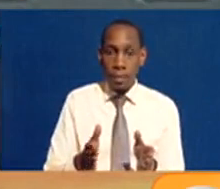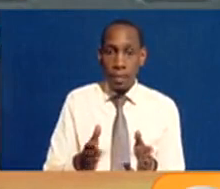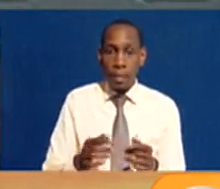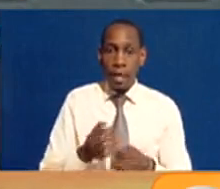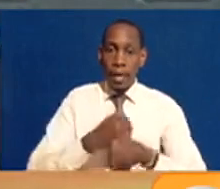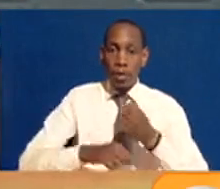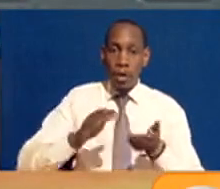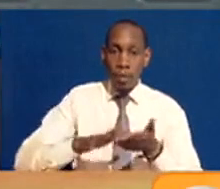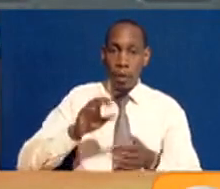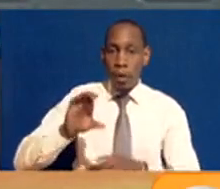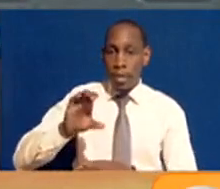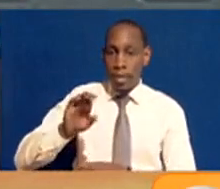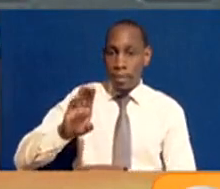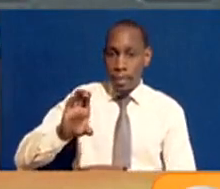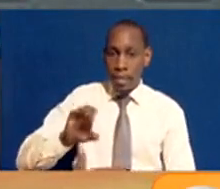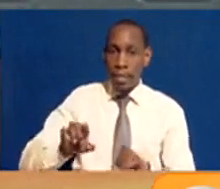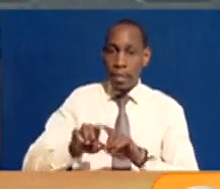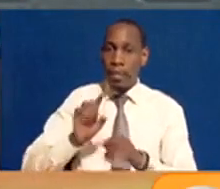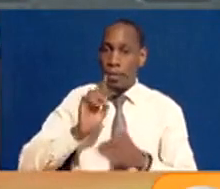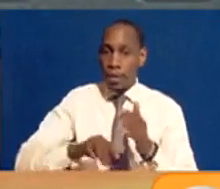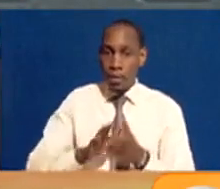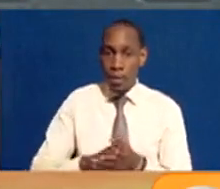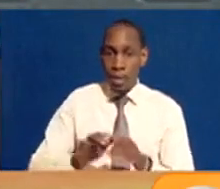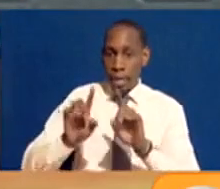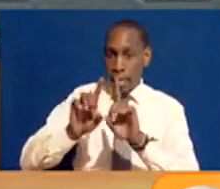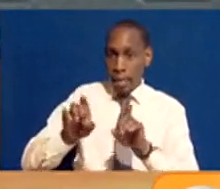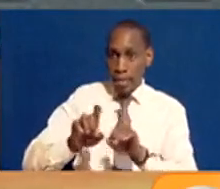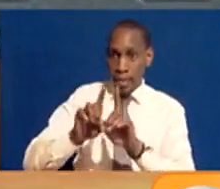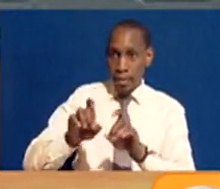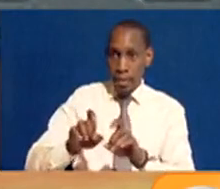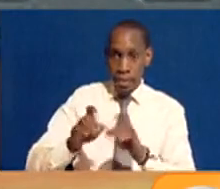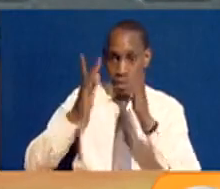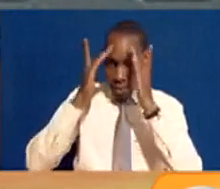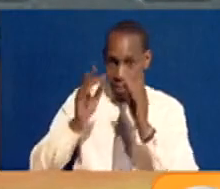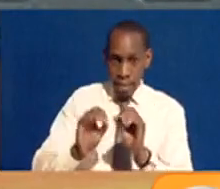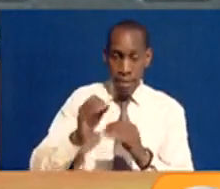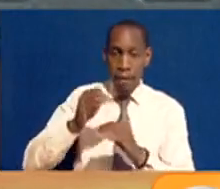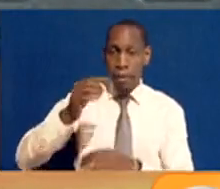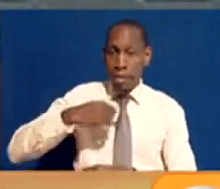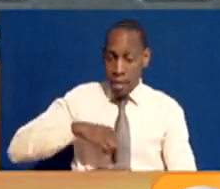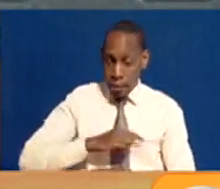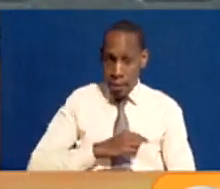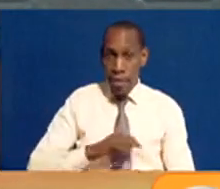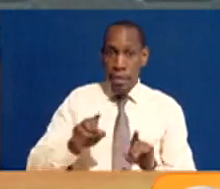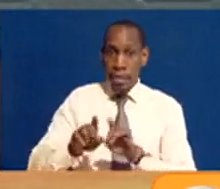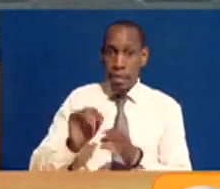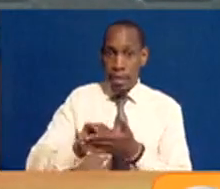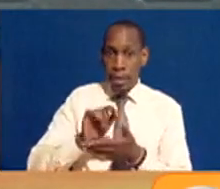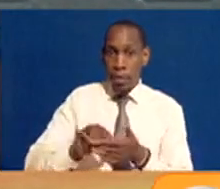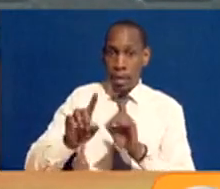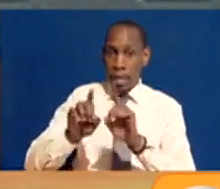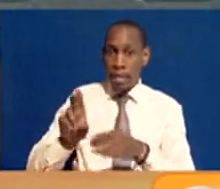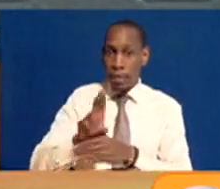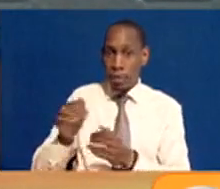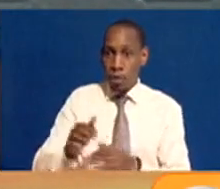step further in CBC and said that the exams will not be a determinant of our future and that they would only be used